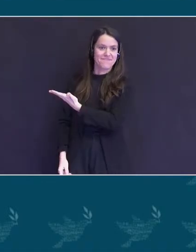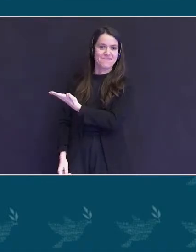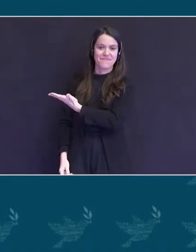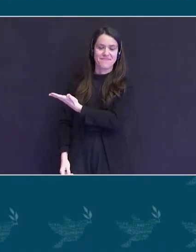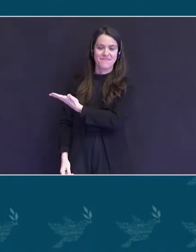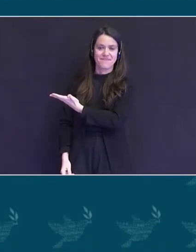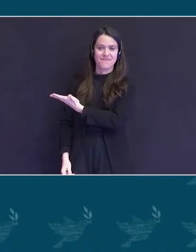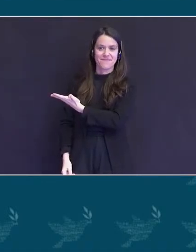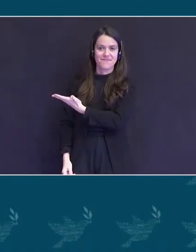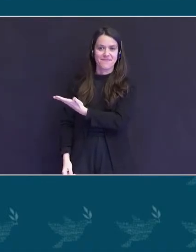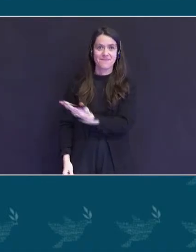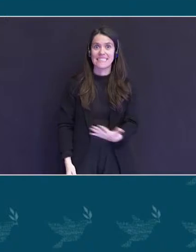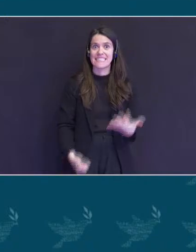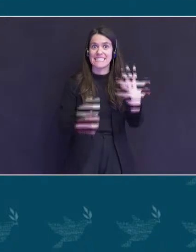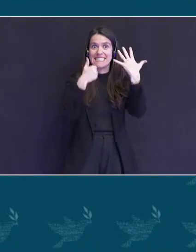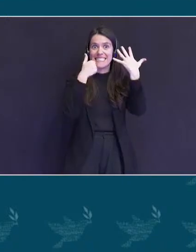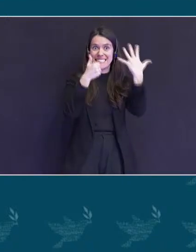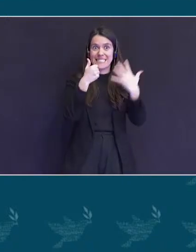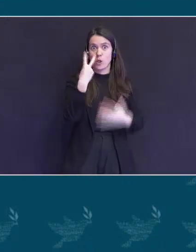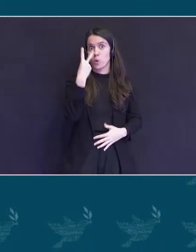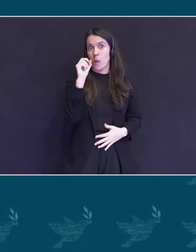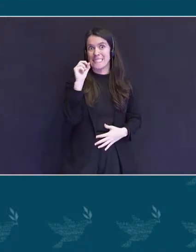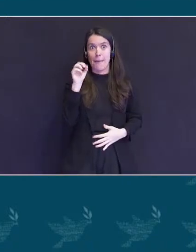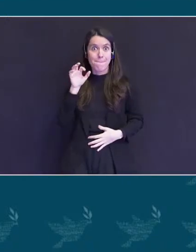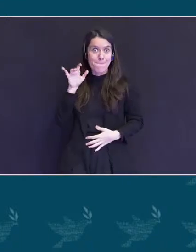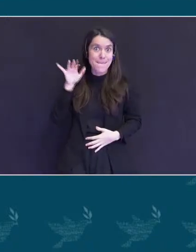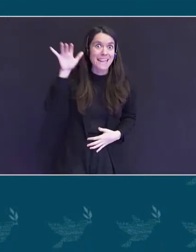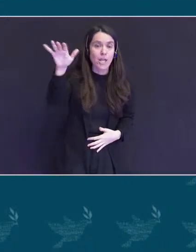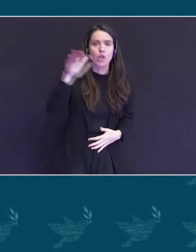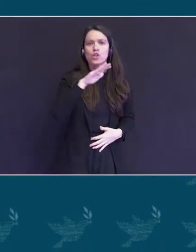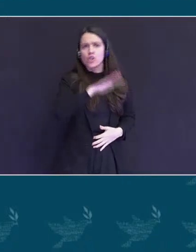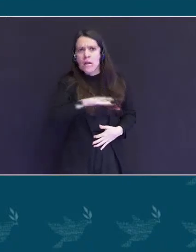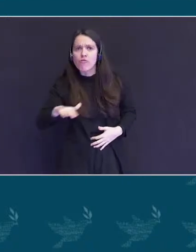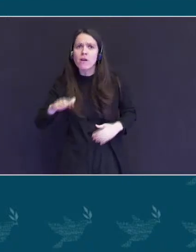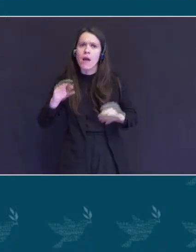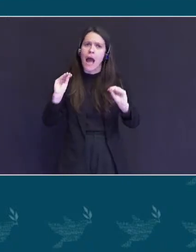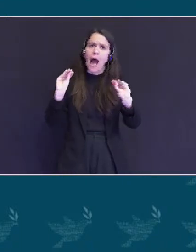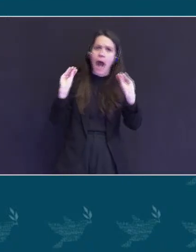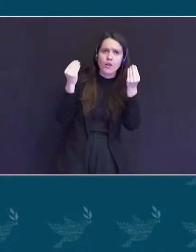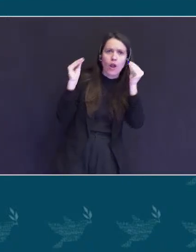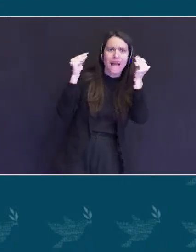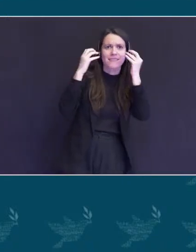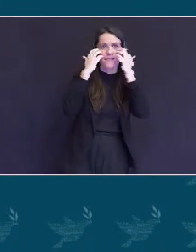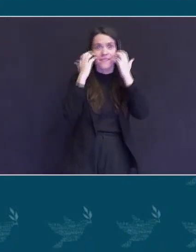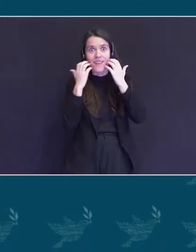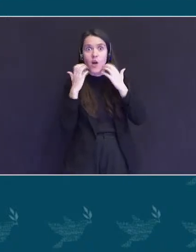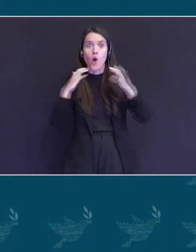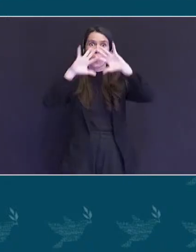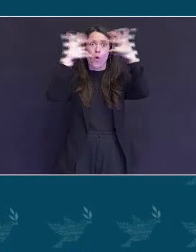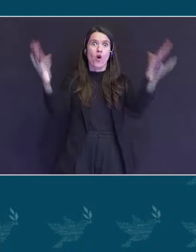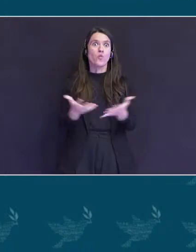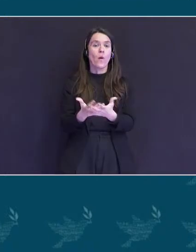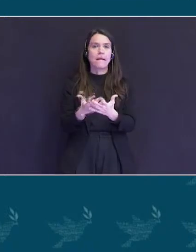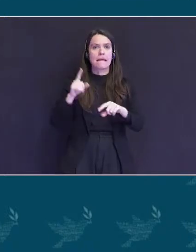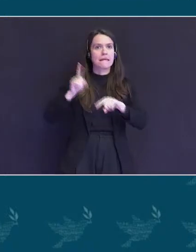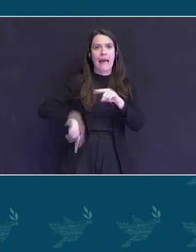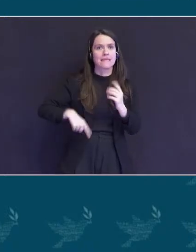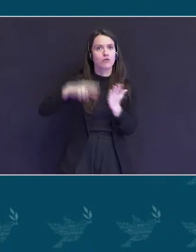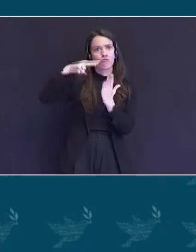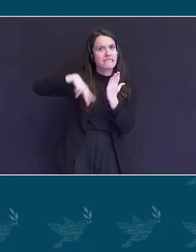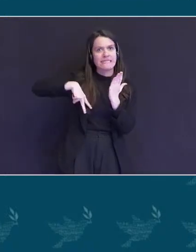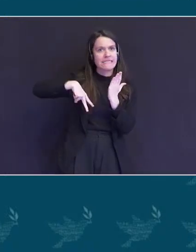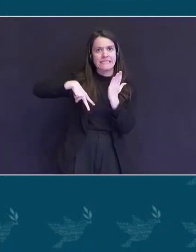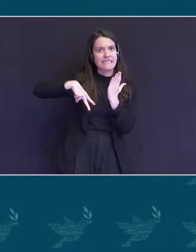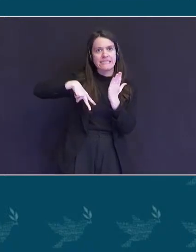More than 620 million children and adolescents worldwide are not able to read, despite